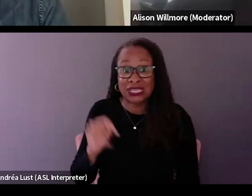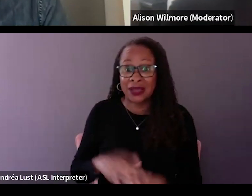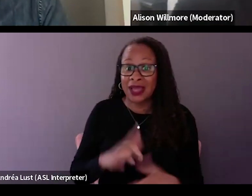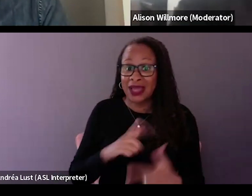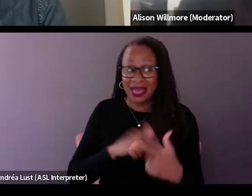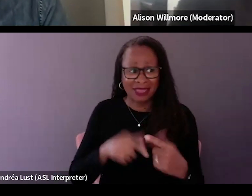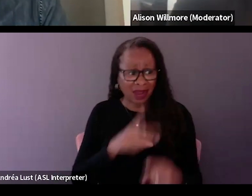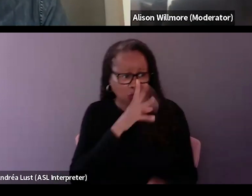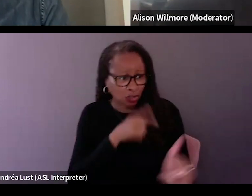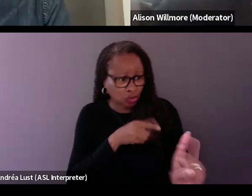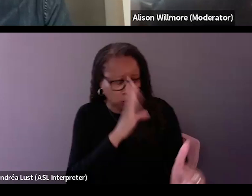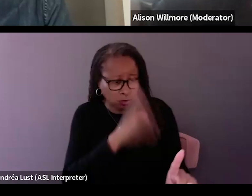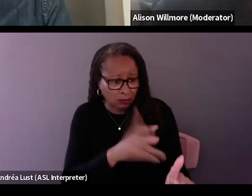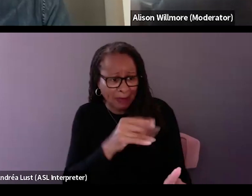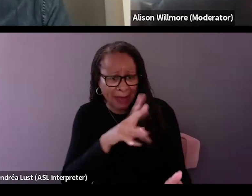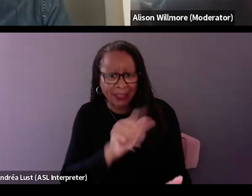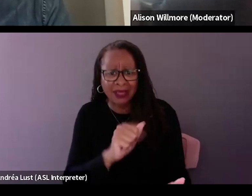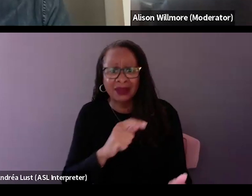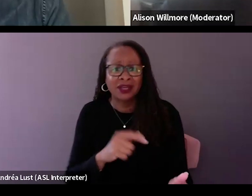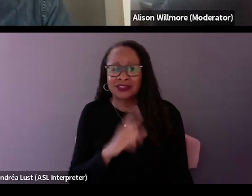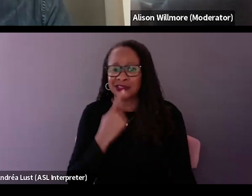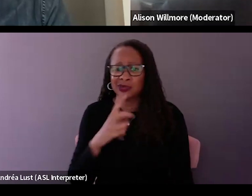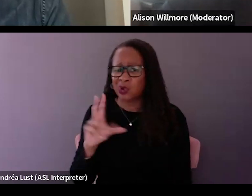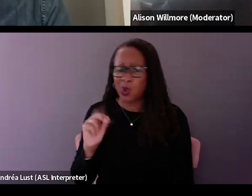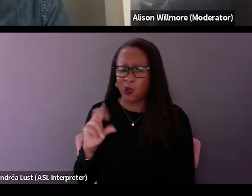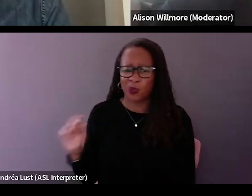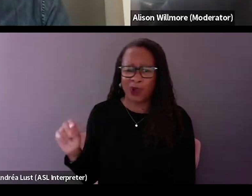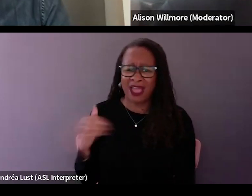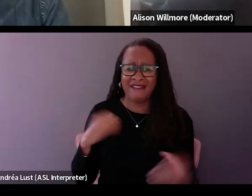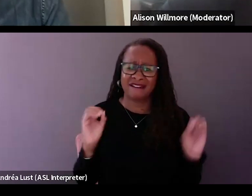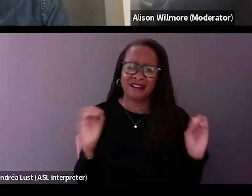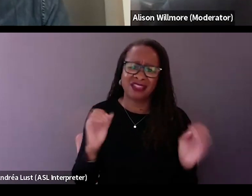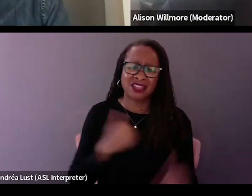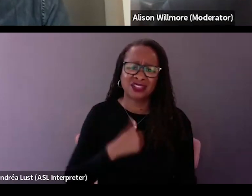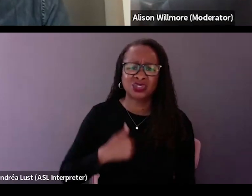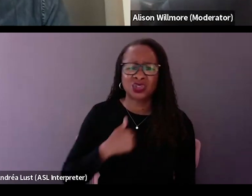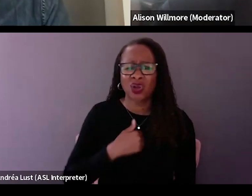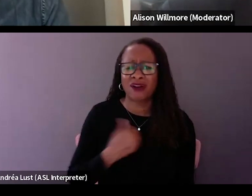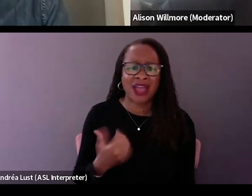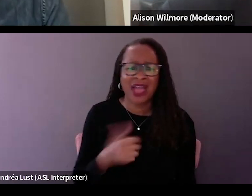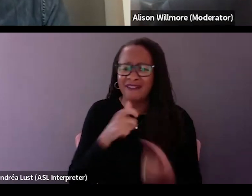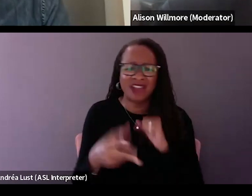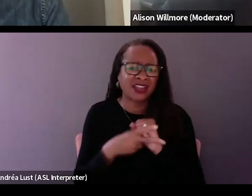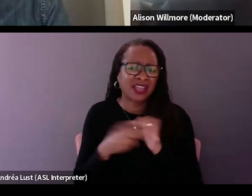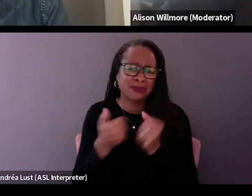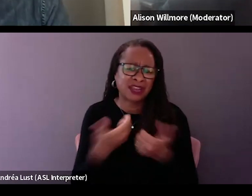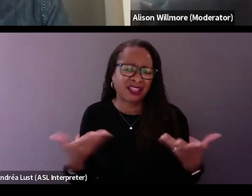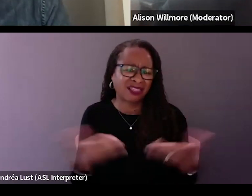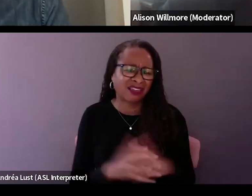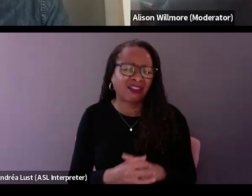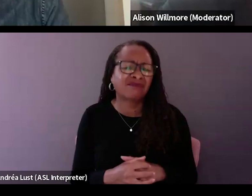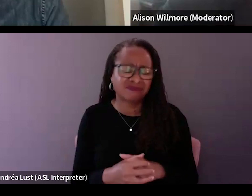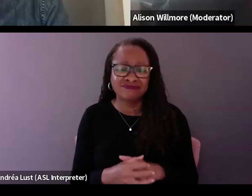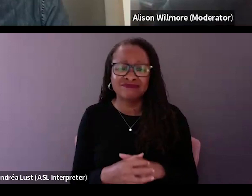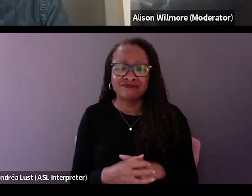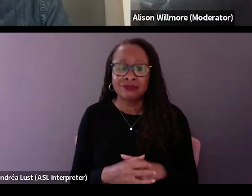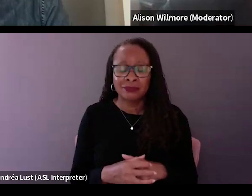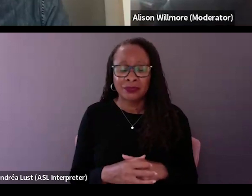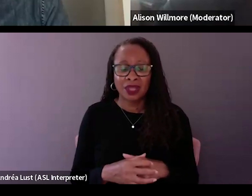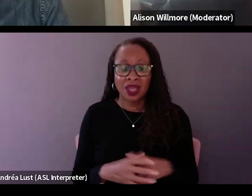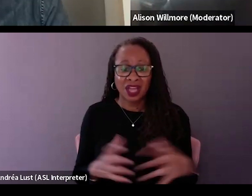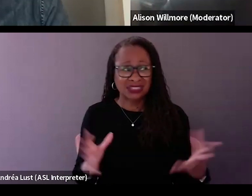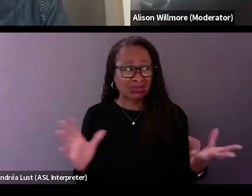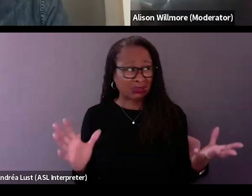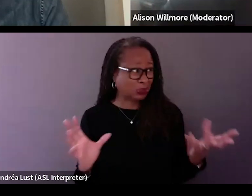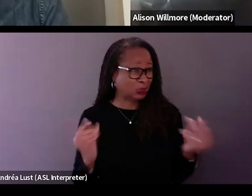nothing. I'm so sorry. I have not kept anything. So I was like, oh, God, what are we going to use as the visual